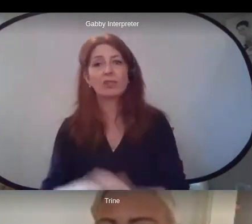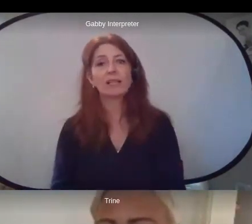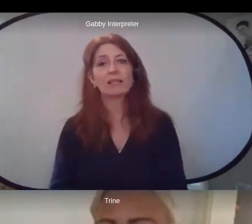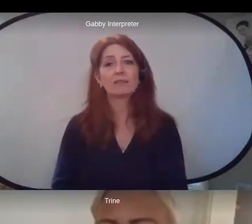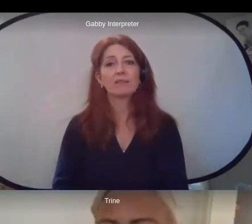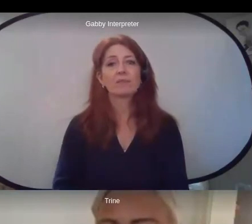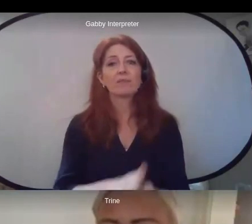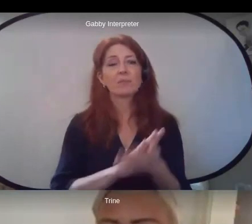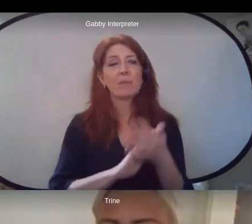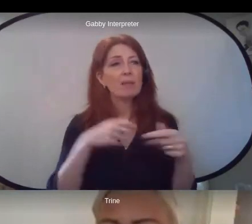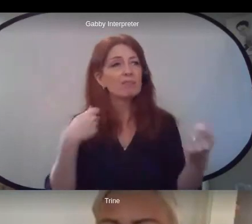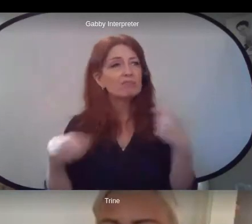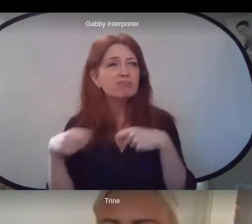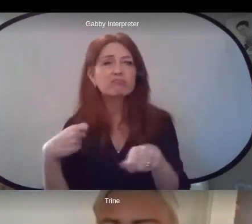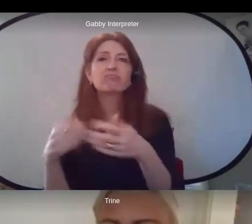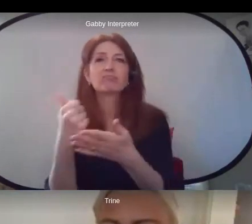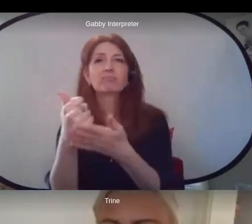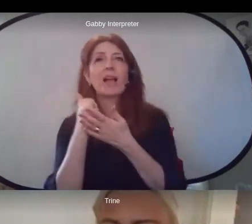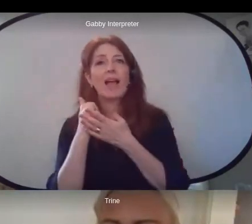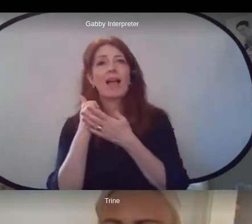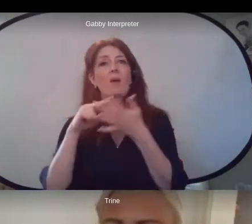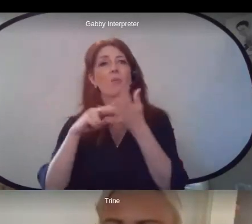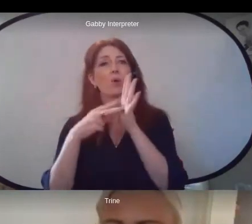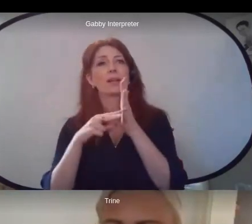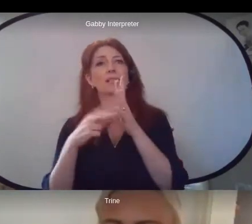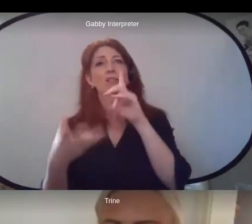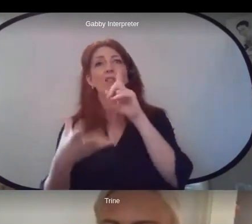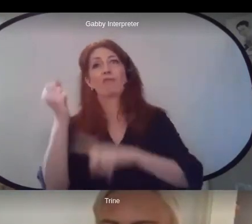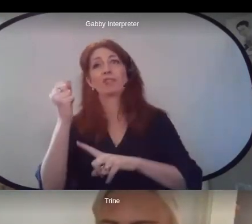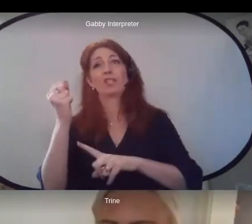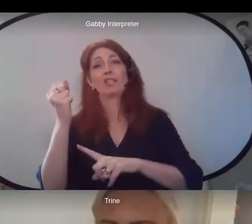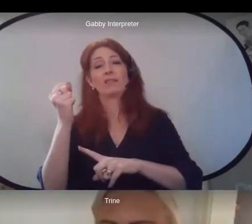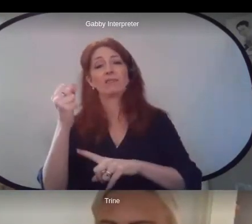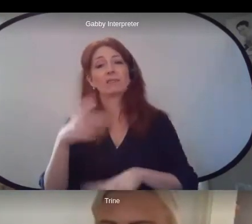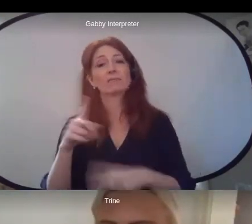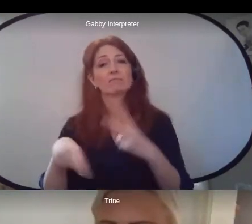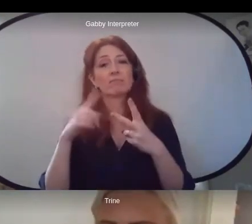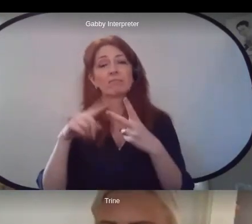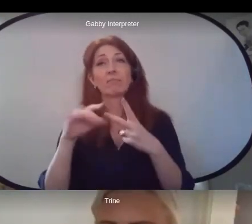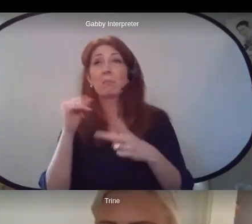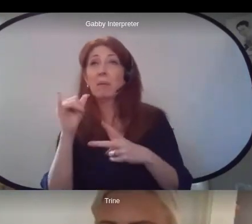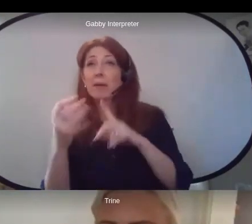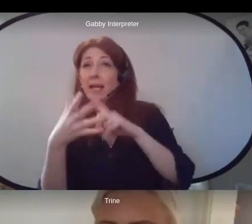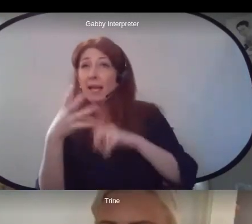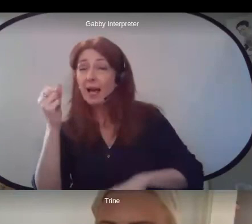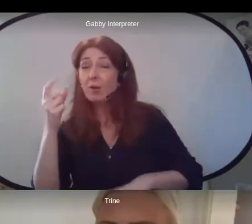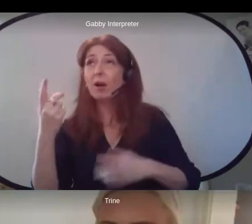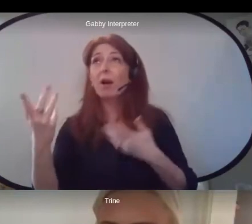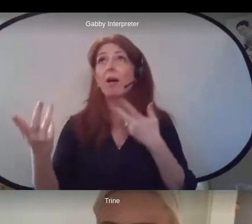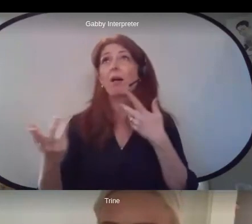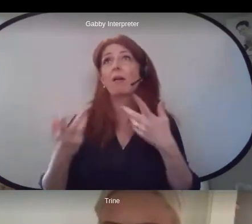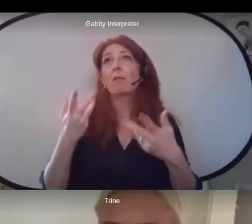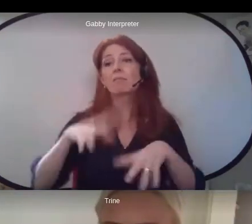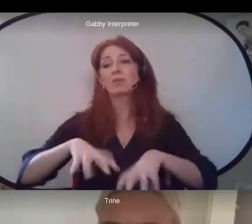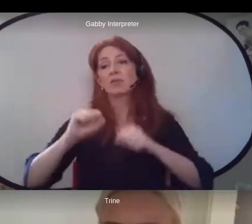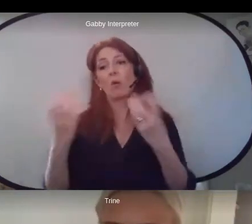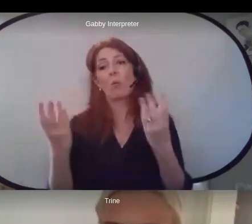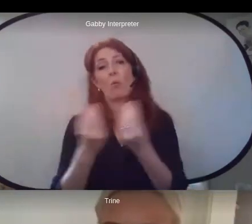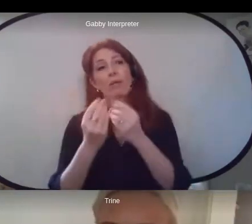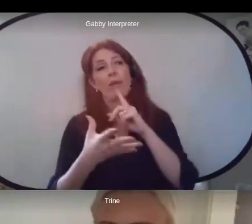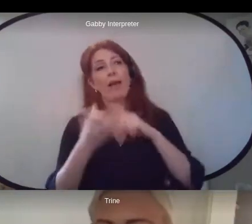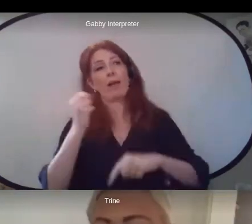versatility, helping organization achieve outcome, and I suppose but maybe an outcome that goes or starting with an outcome and then